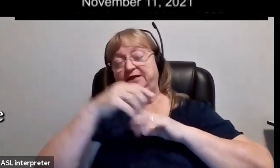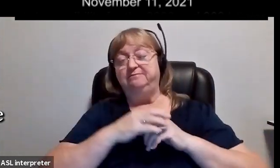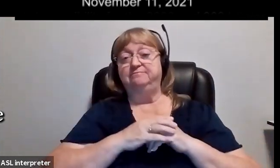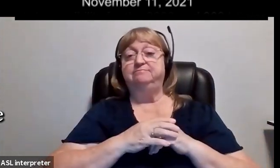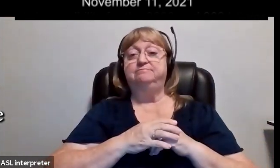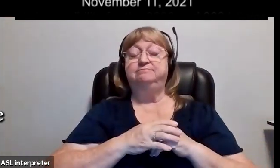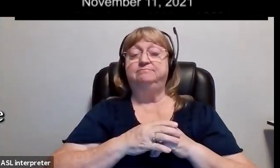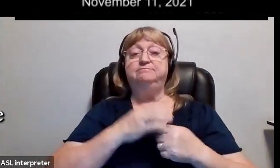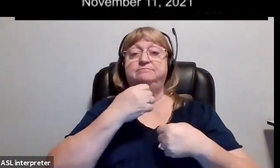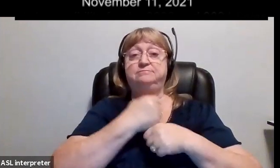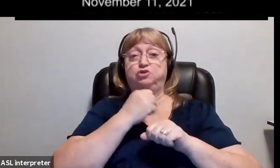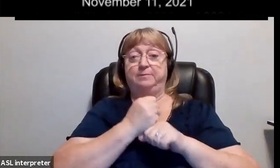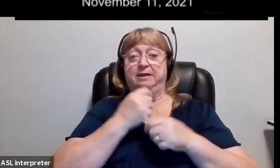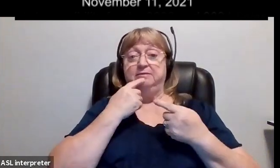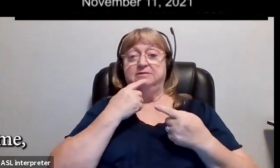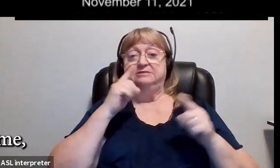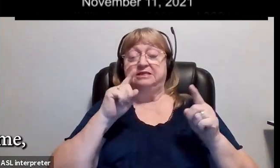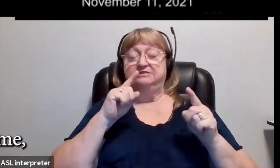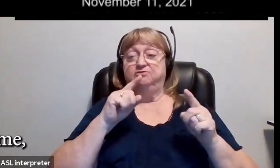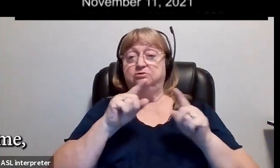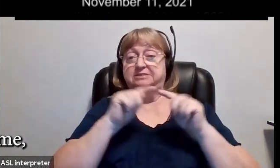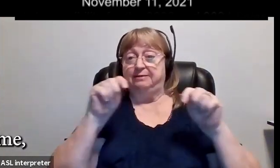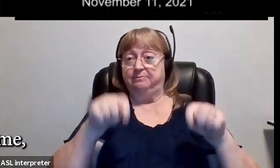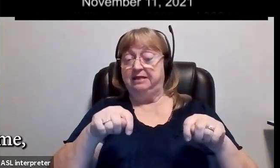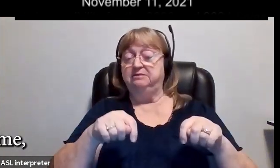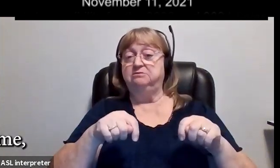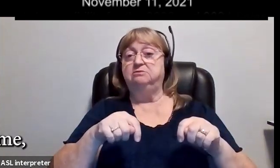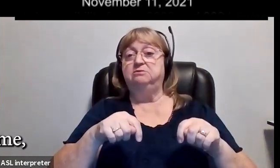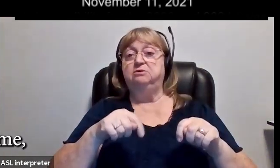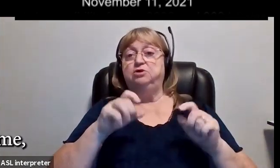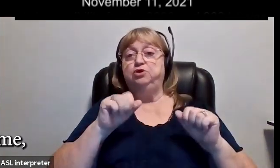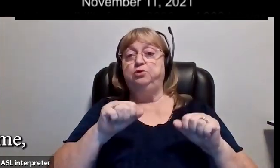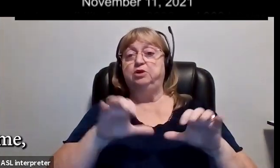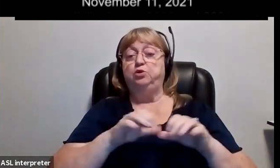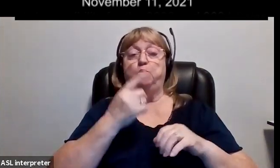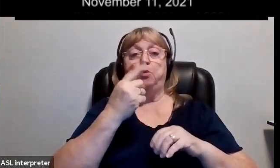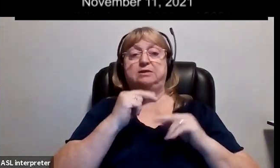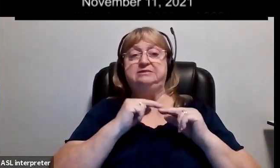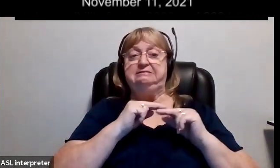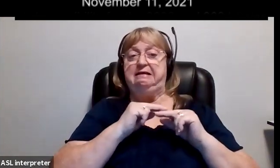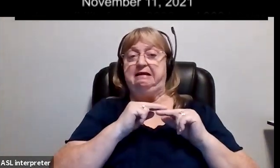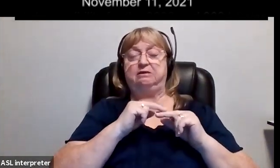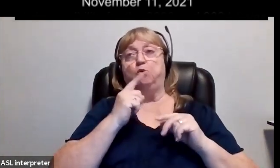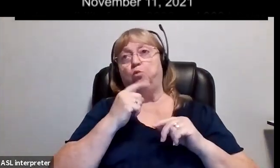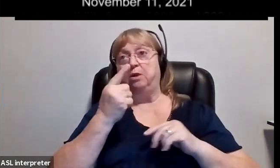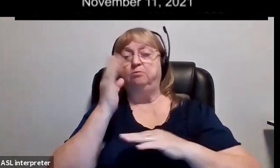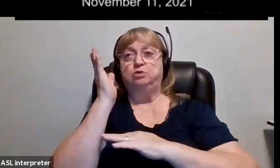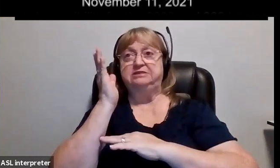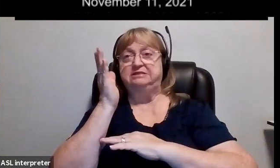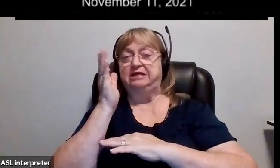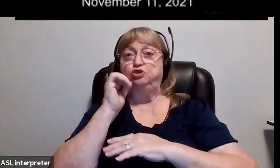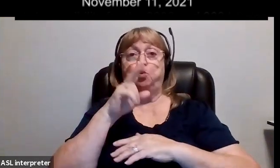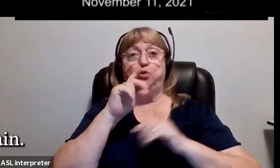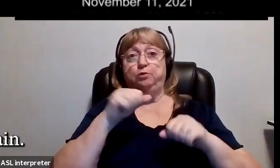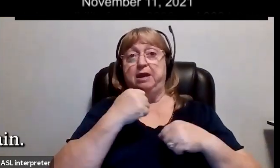make an accessible template, so you can do this just one slide at a time, one presentation at a time, or you can create